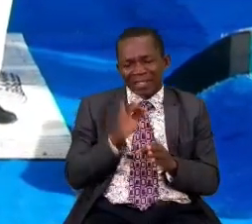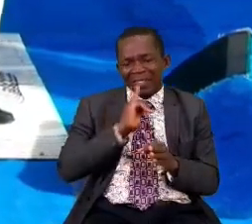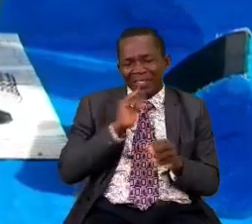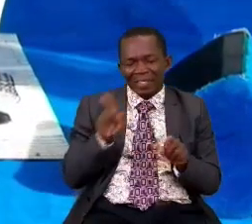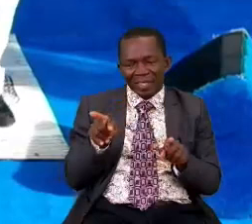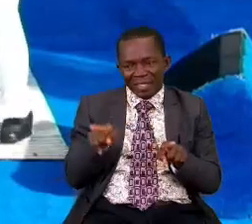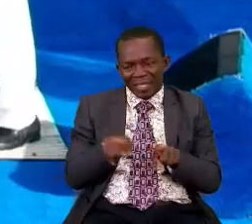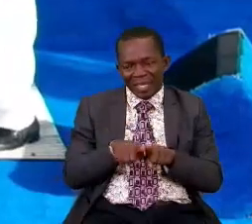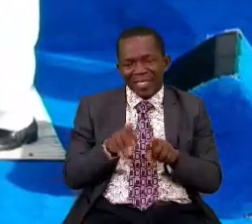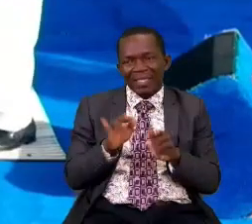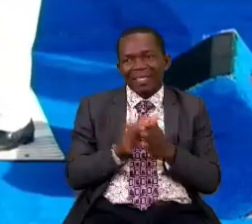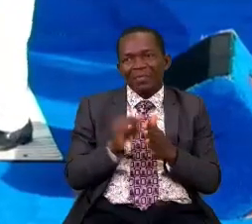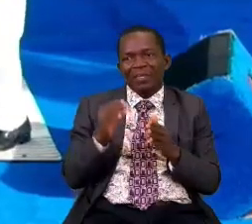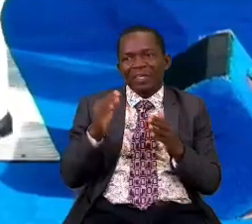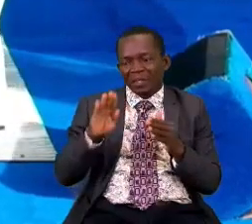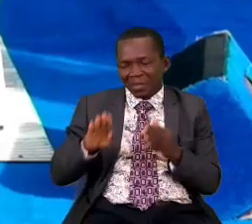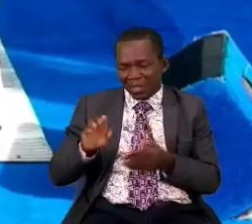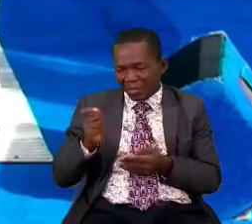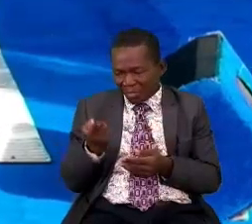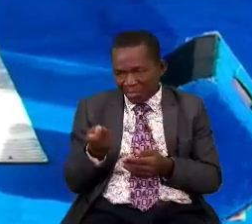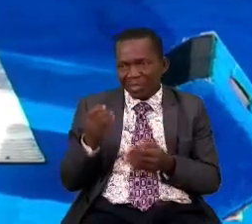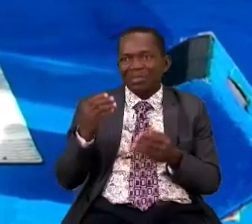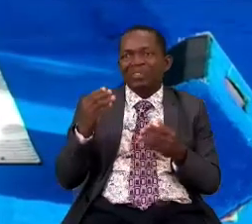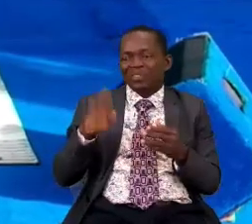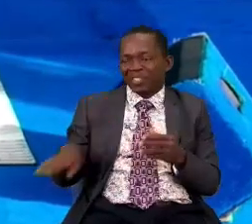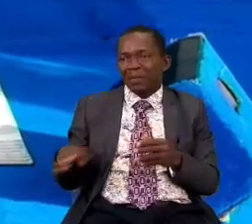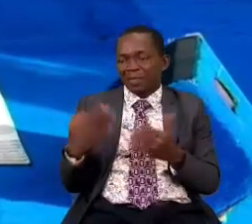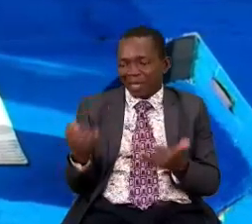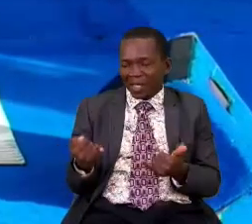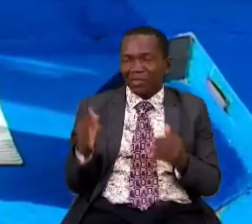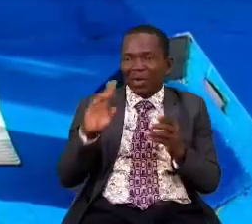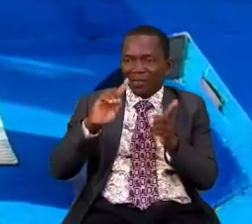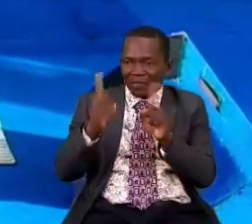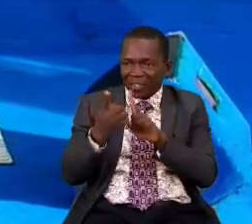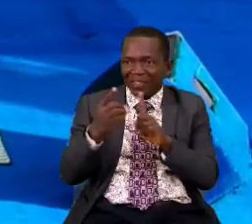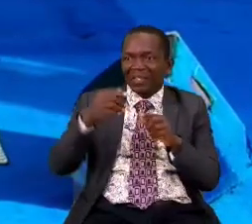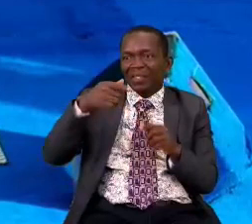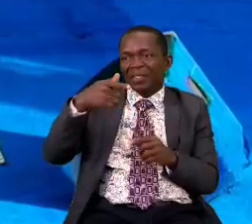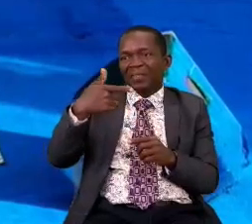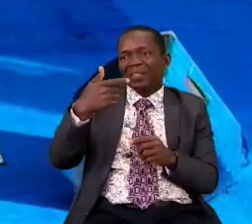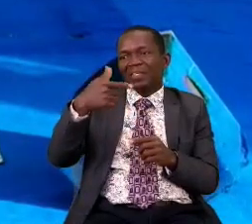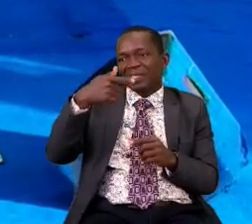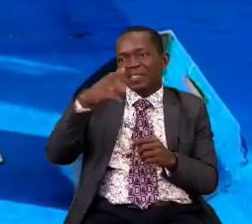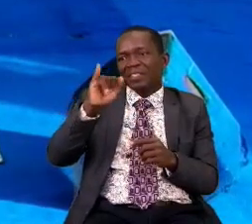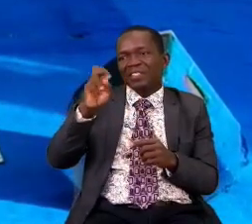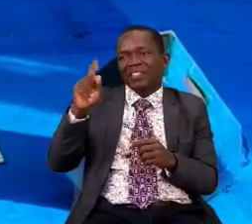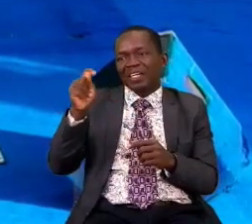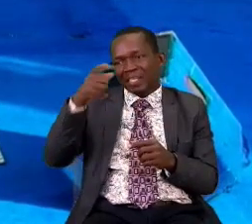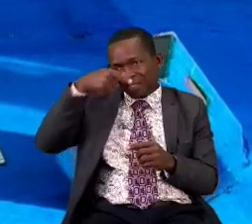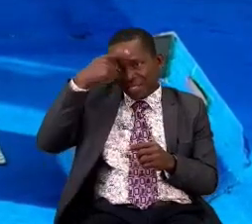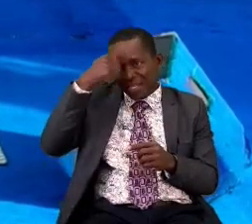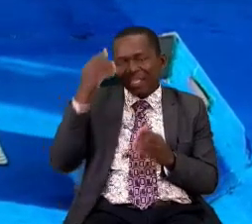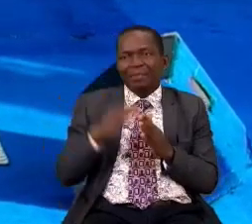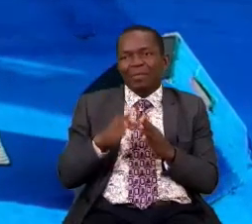and the land now you're facing the people and you have strong walls and high walls and all that the fears will have now will